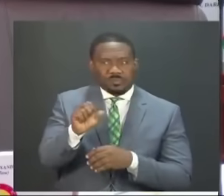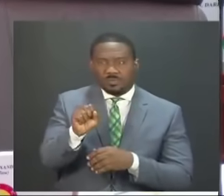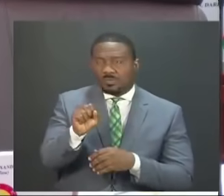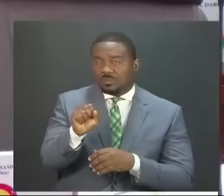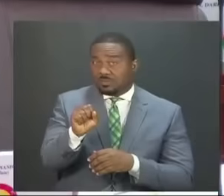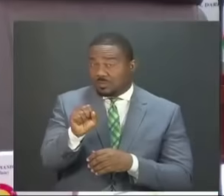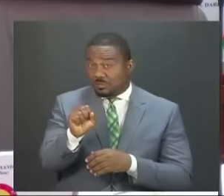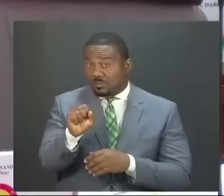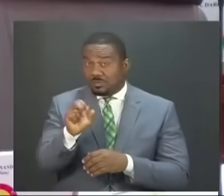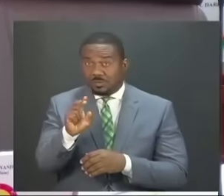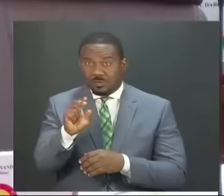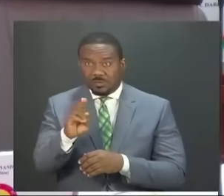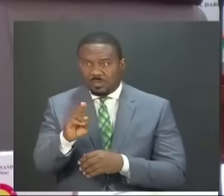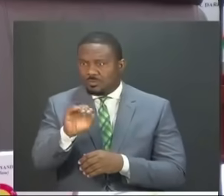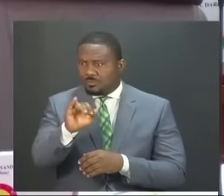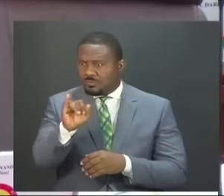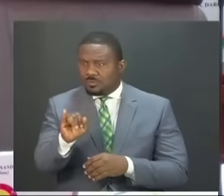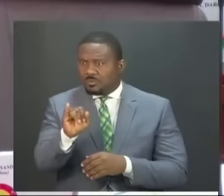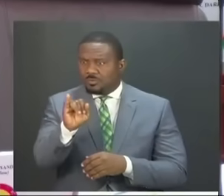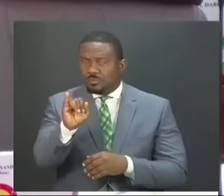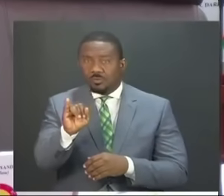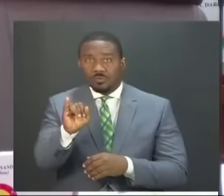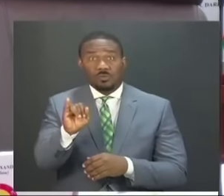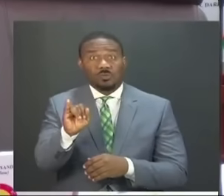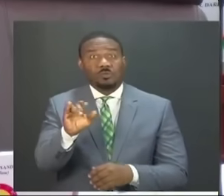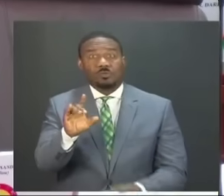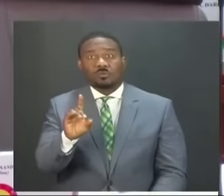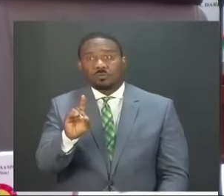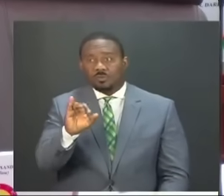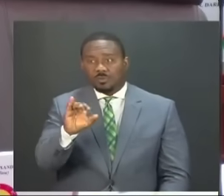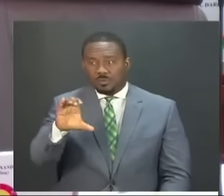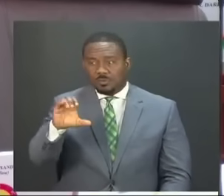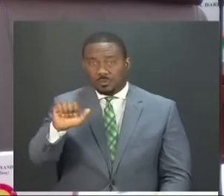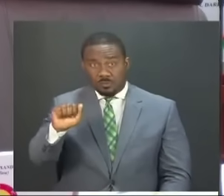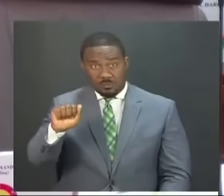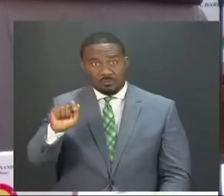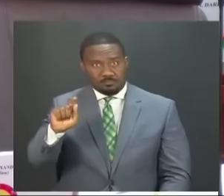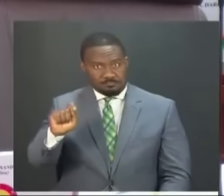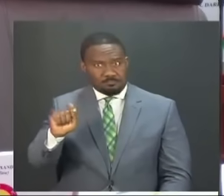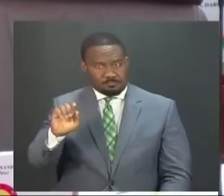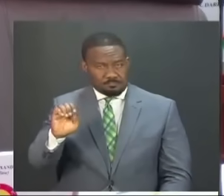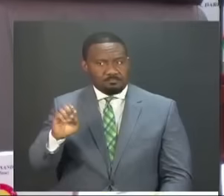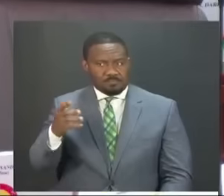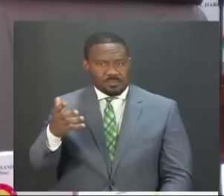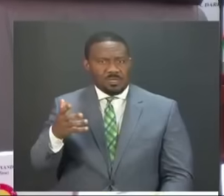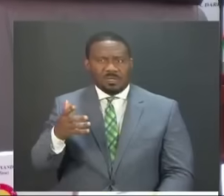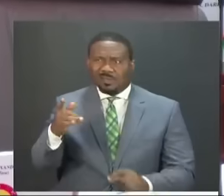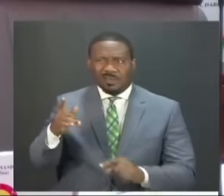this House cannot be invited to accept